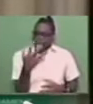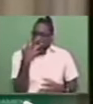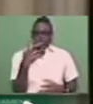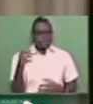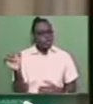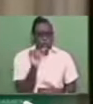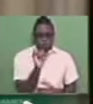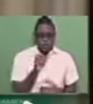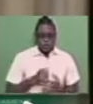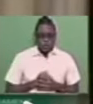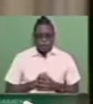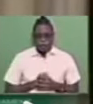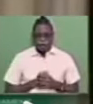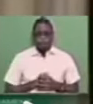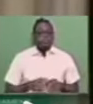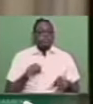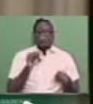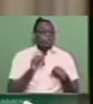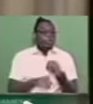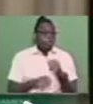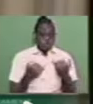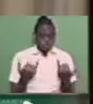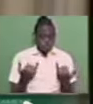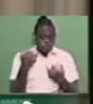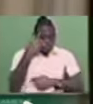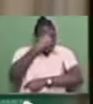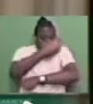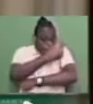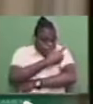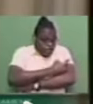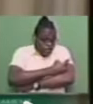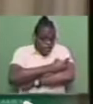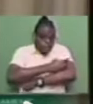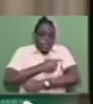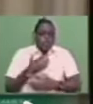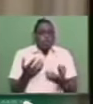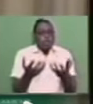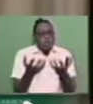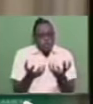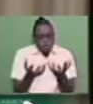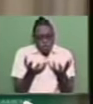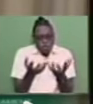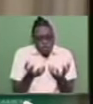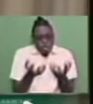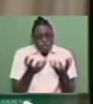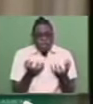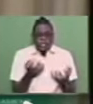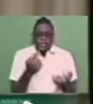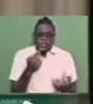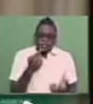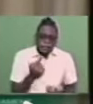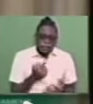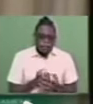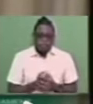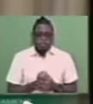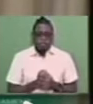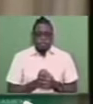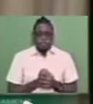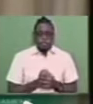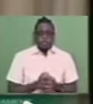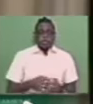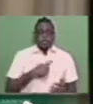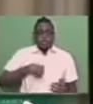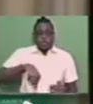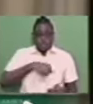Today, I want to indicate that the members of the opposition benches are willing to work